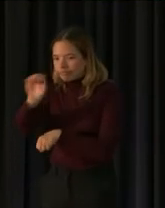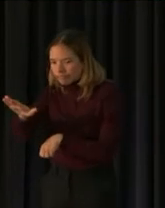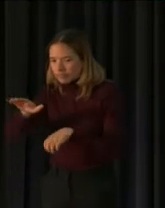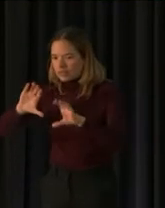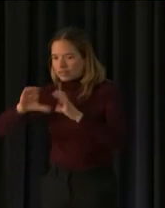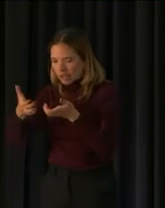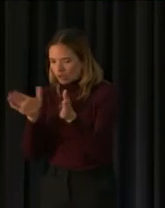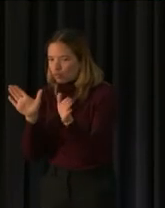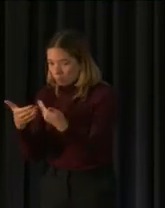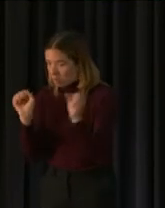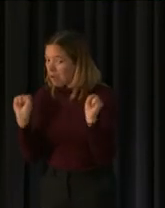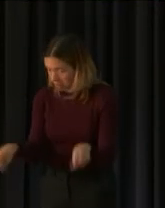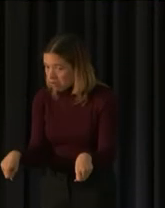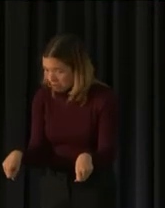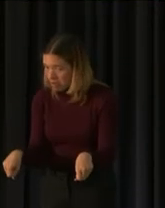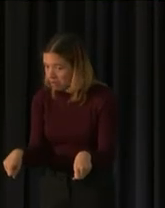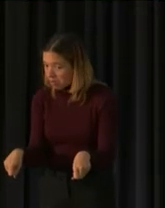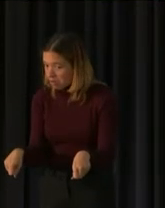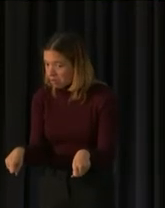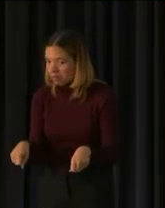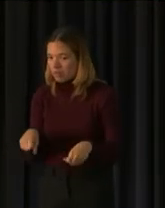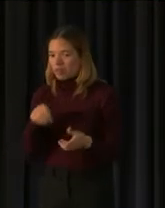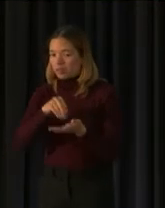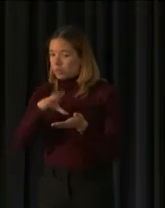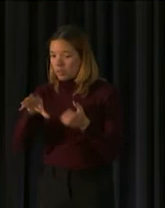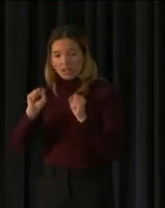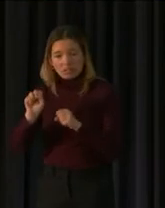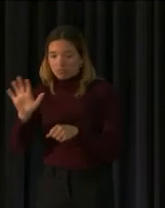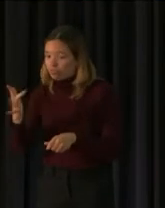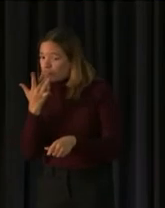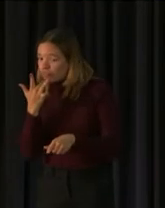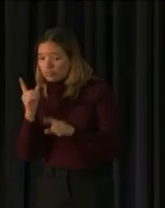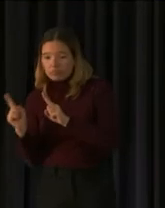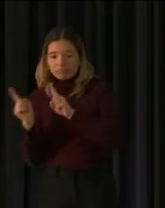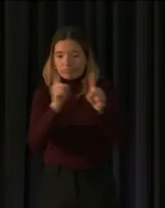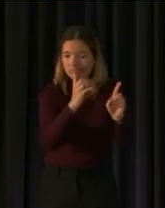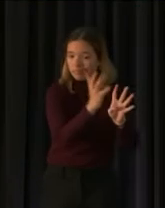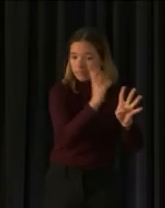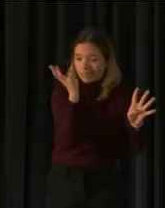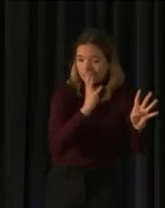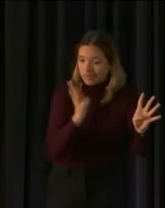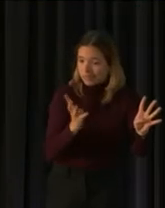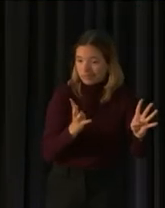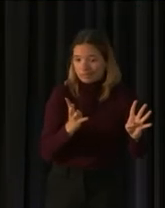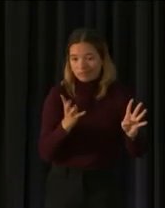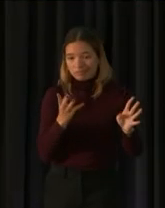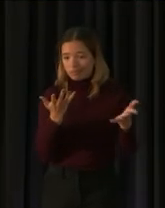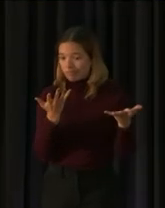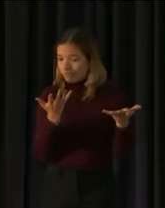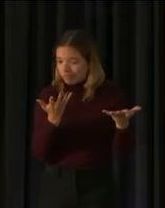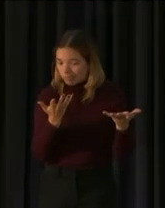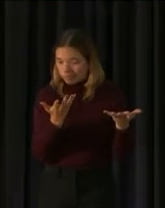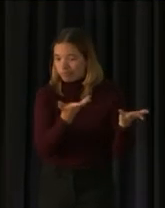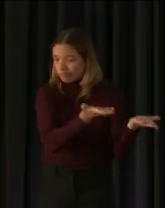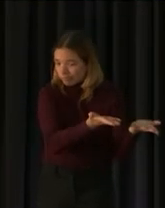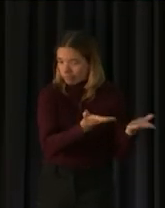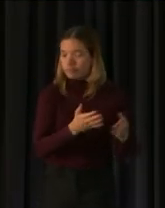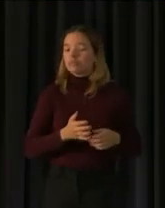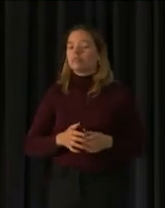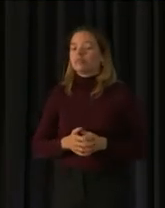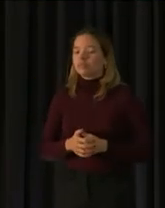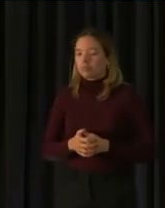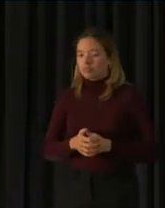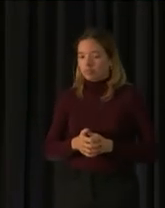the school and how things are working there. I will say that students with grades 1 through 12 have the ability to eat outside